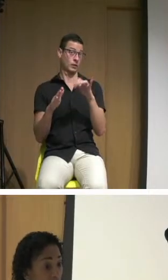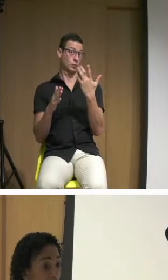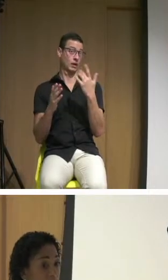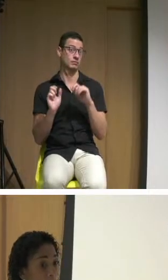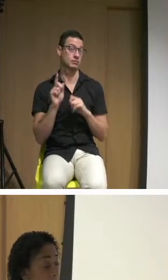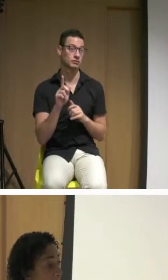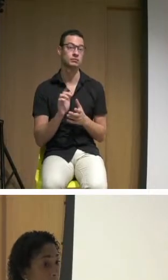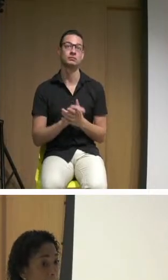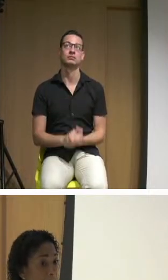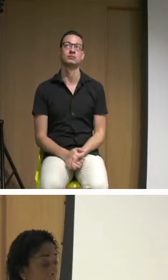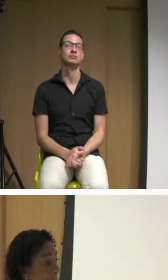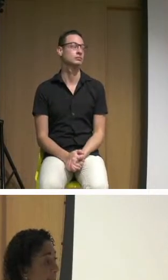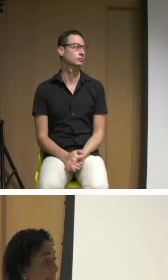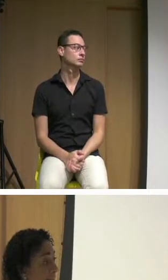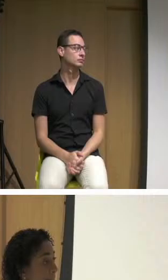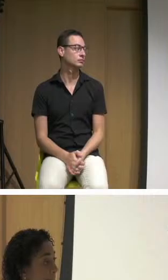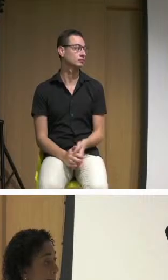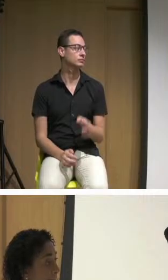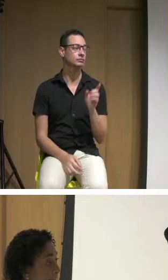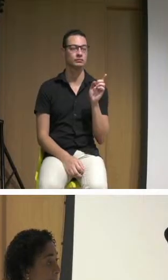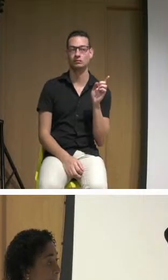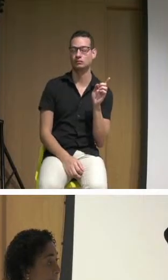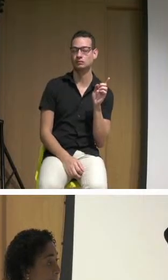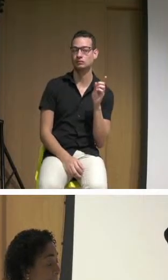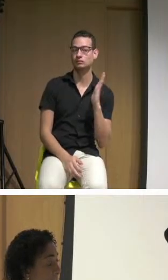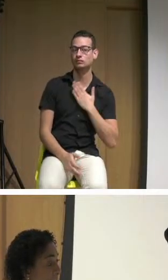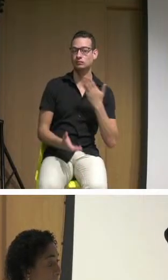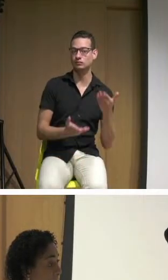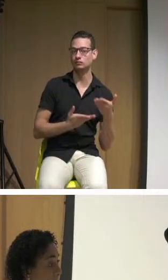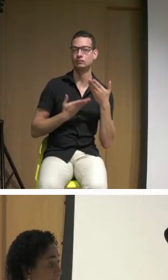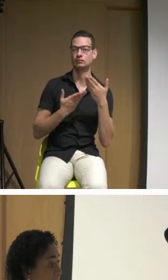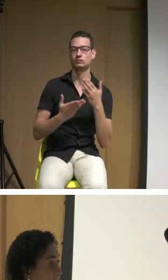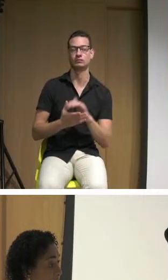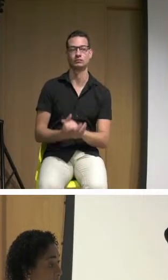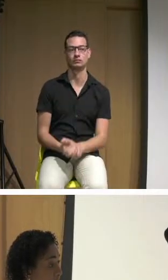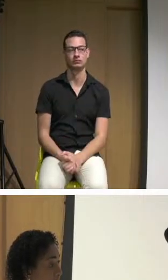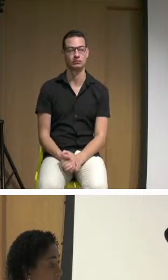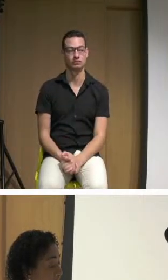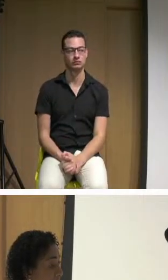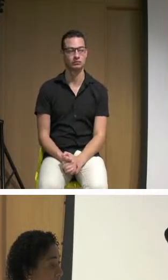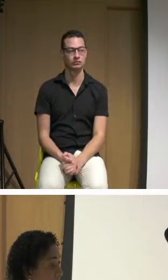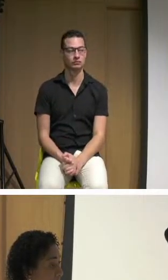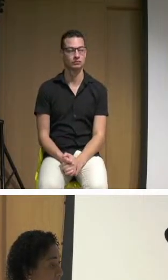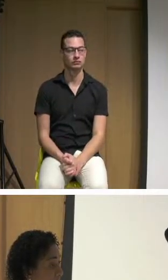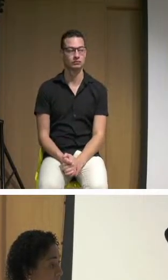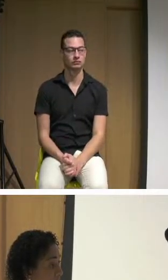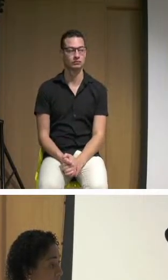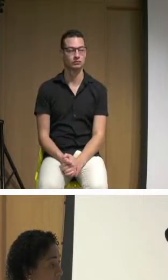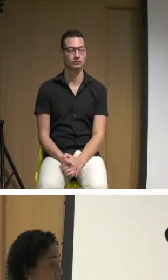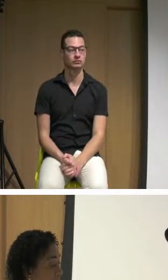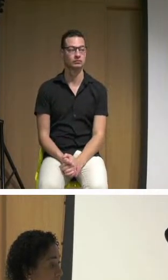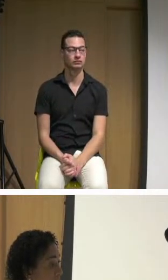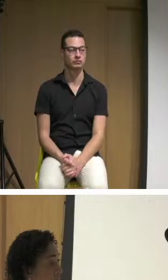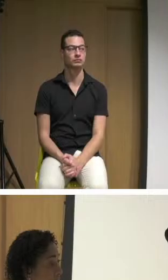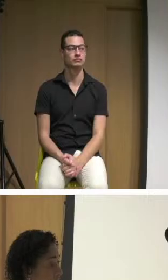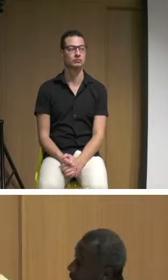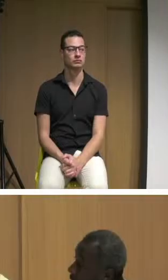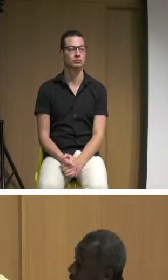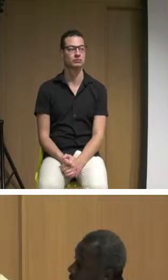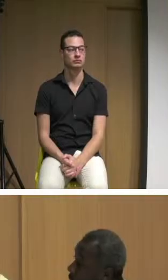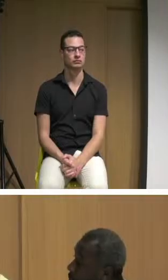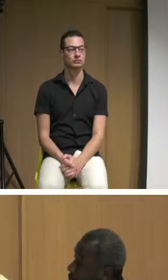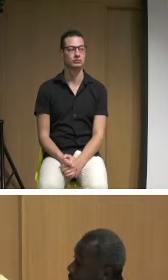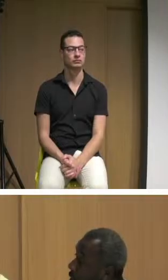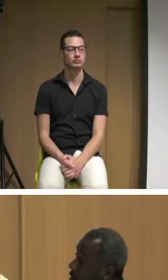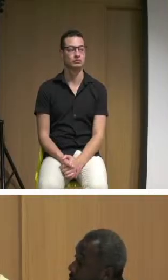question. And so I guess my recommendation would be without us guessing or providing